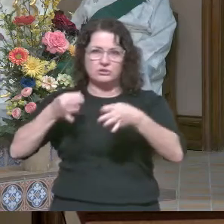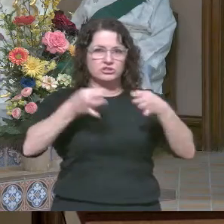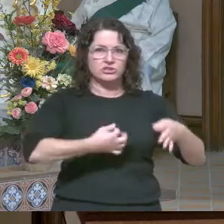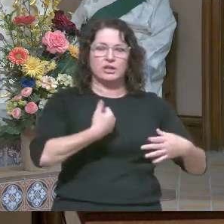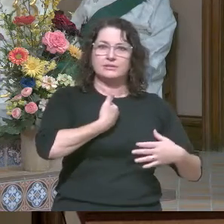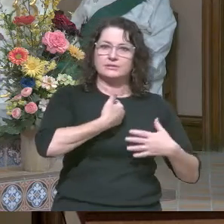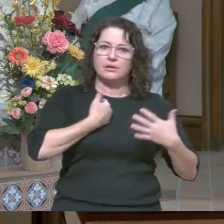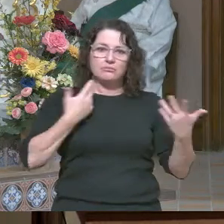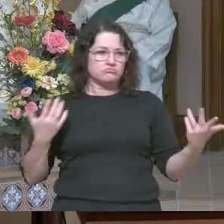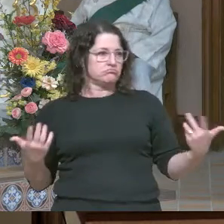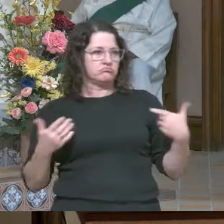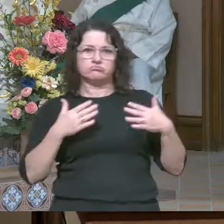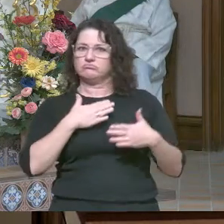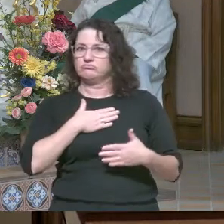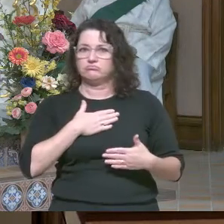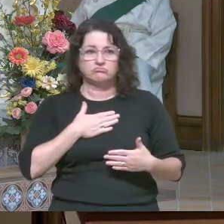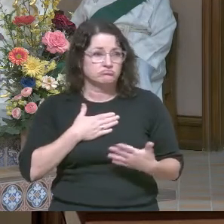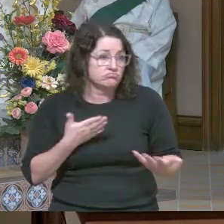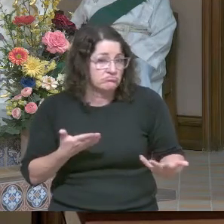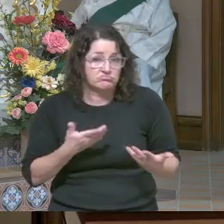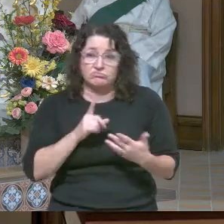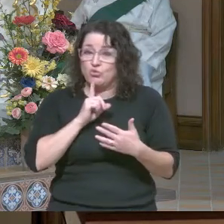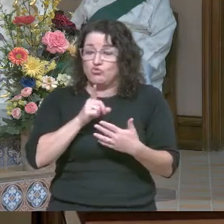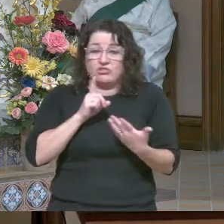and it's such a beautiful gift. It's